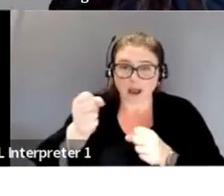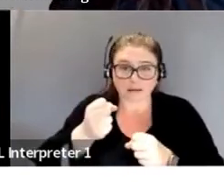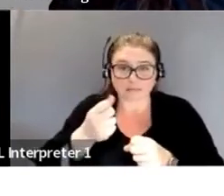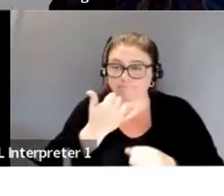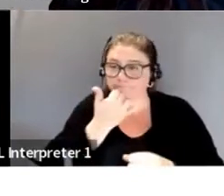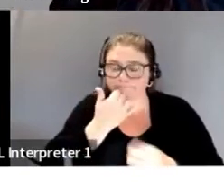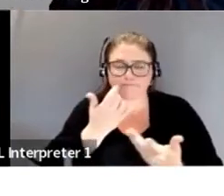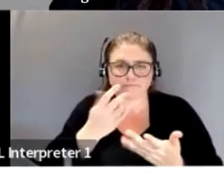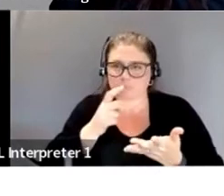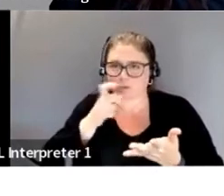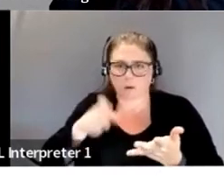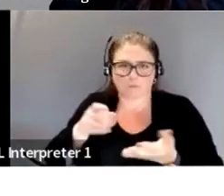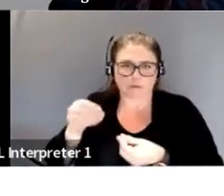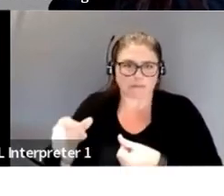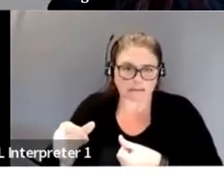Perfect.